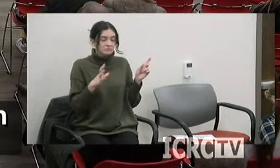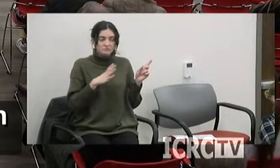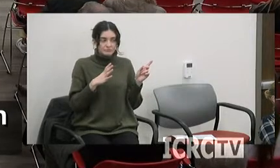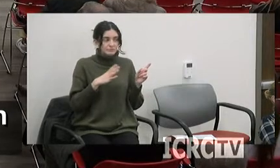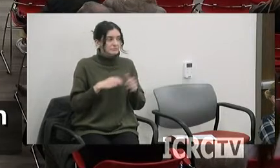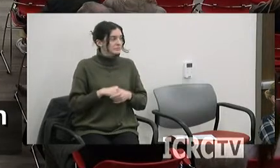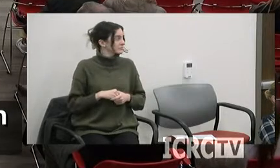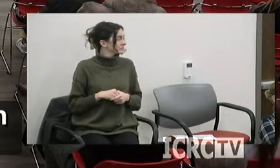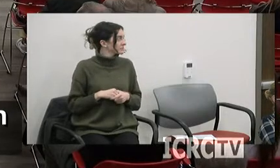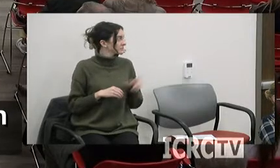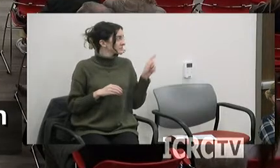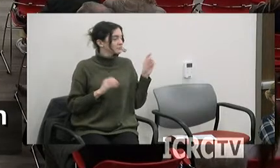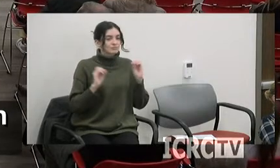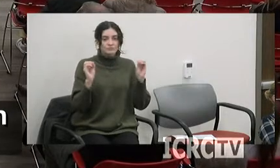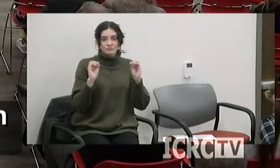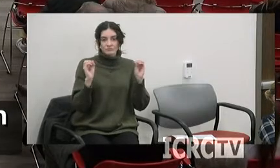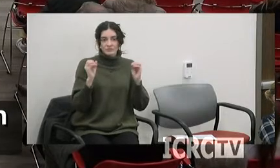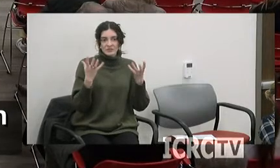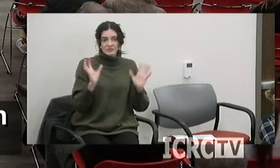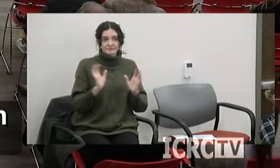We have no more. Okay.